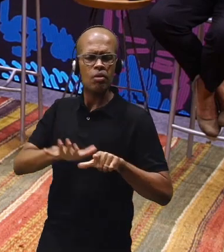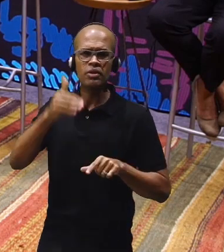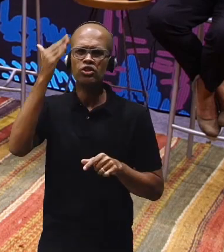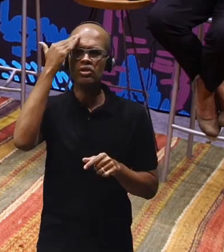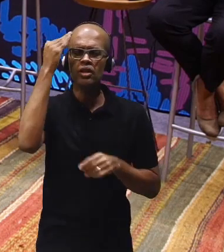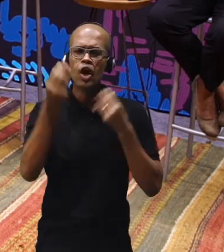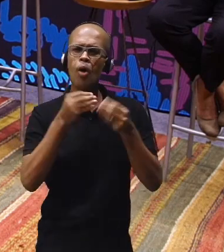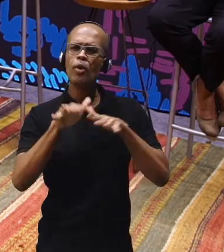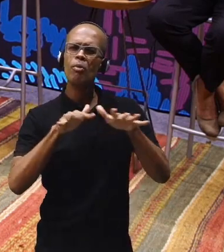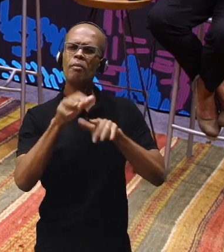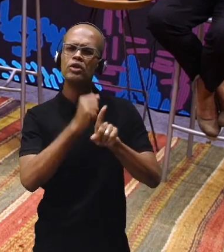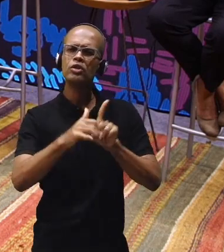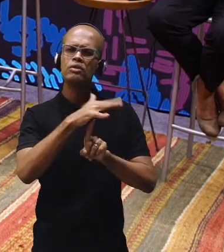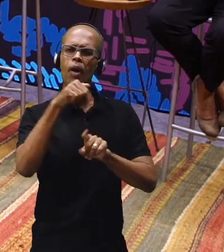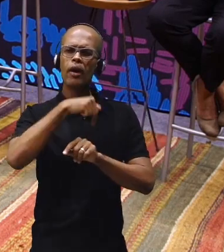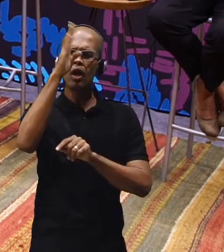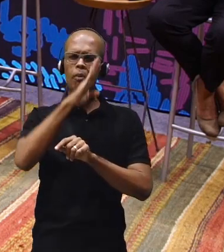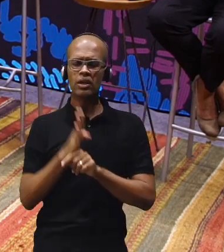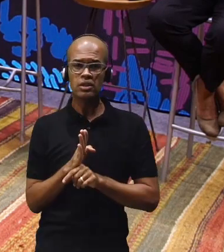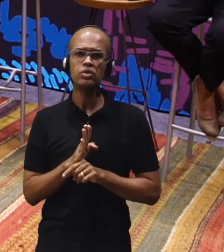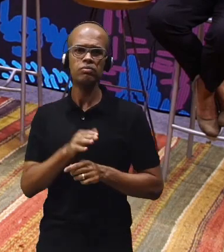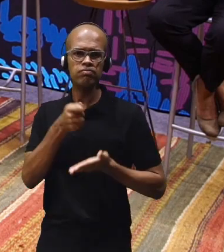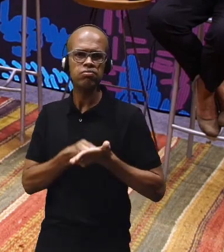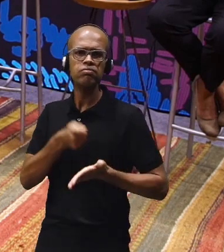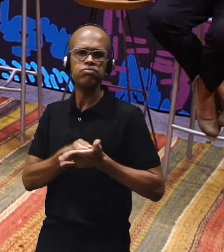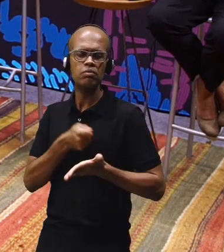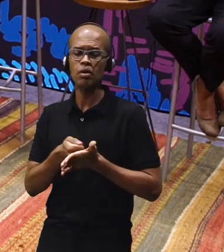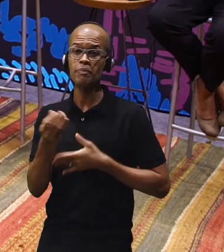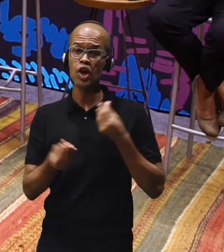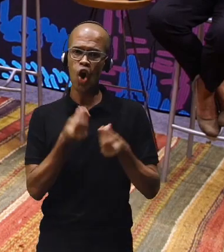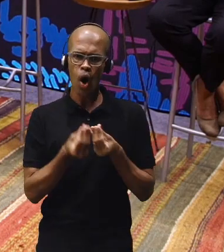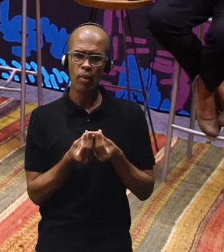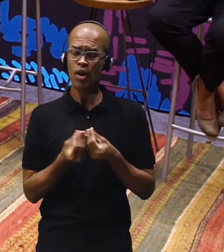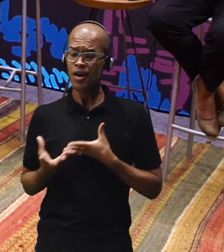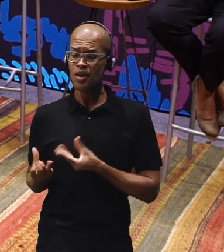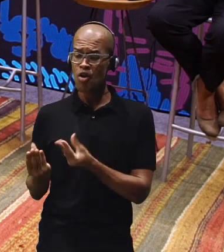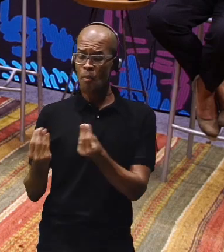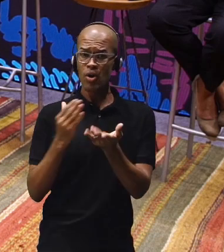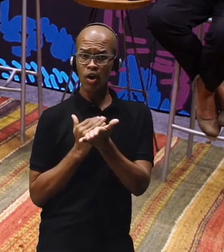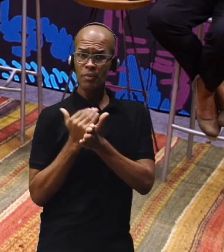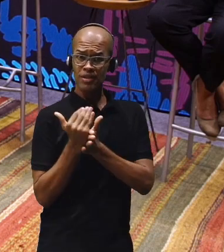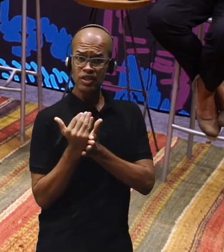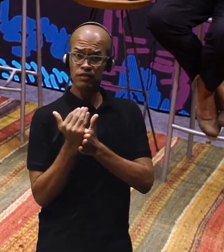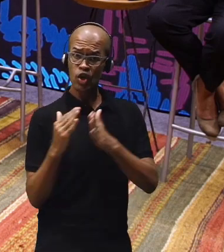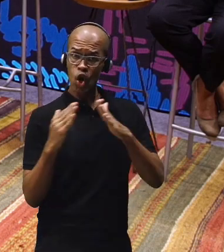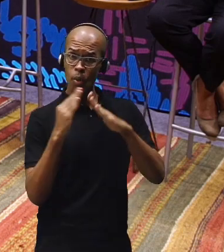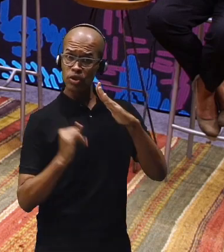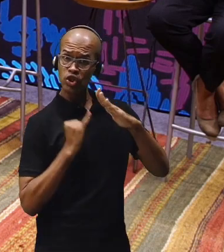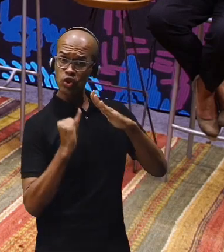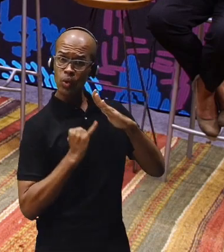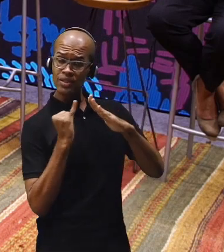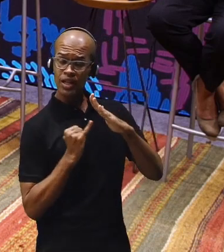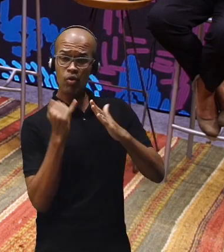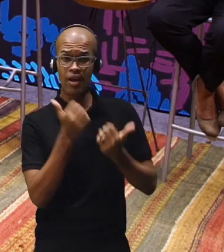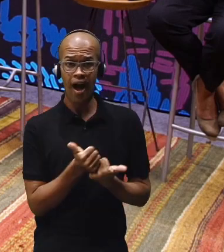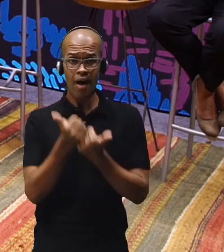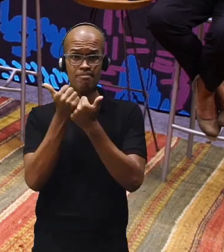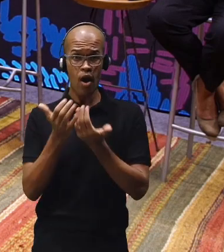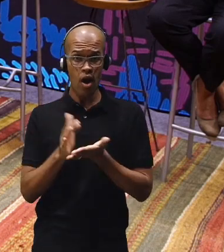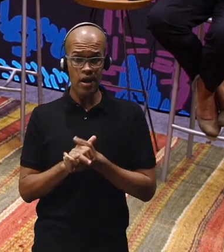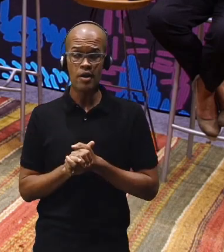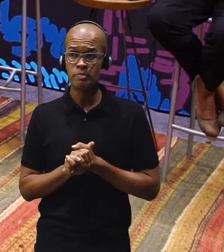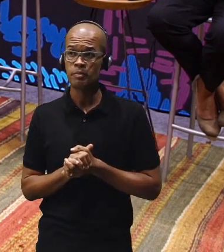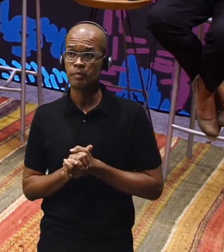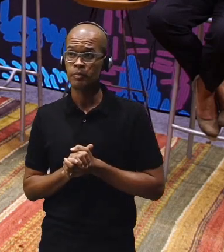como que os movimentos sociais no Brasil atuam. Tem muita iniciativa de instituições que apoiam nesse